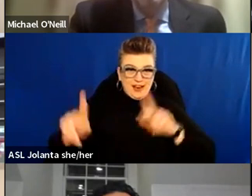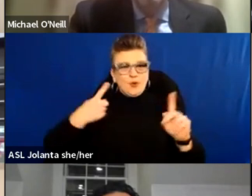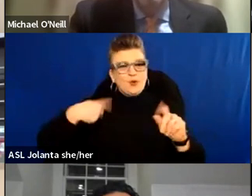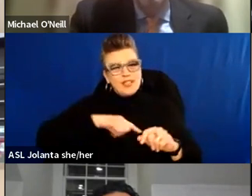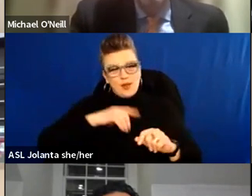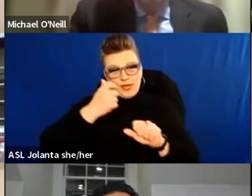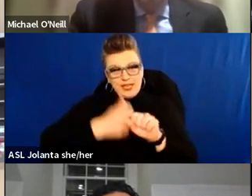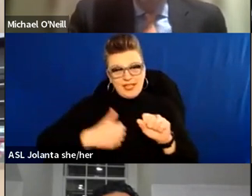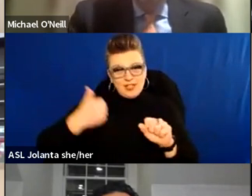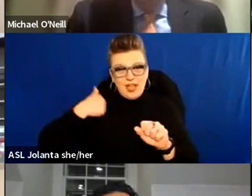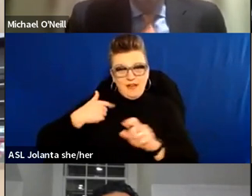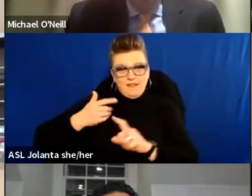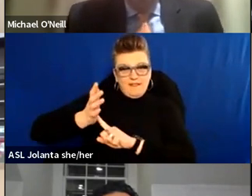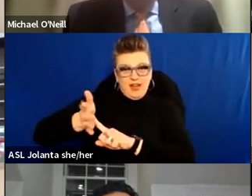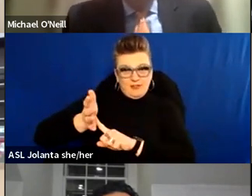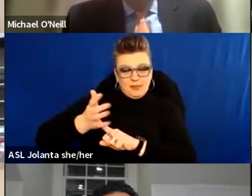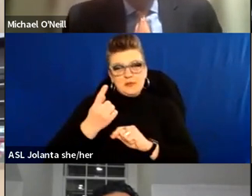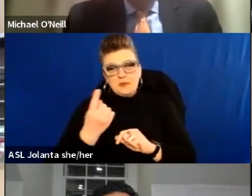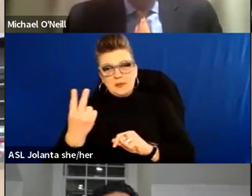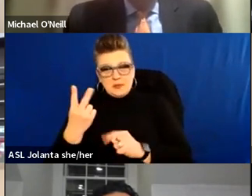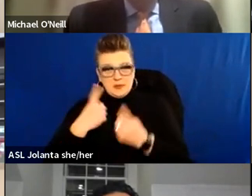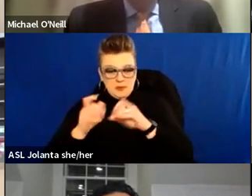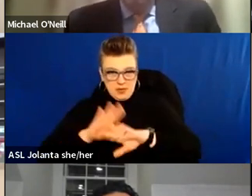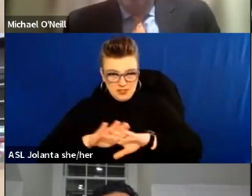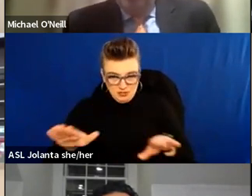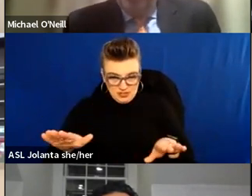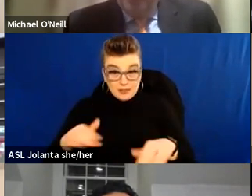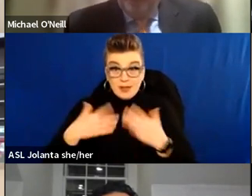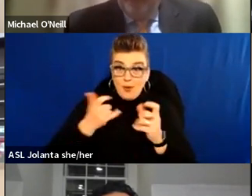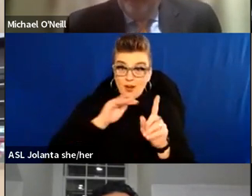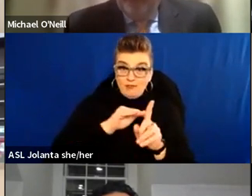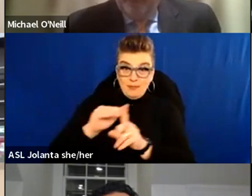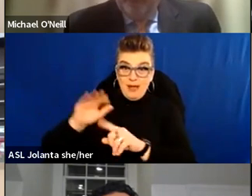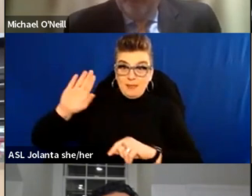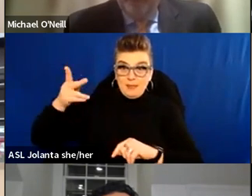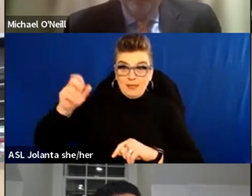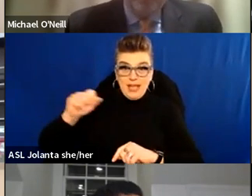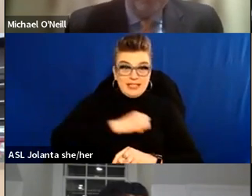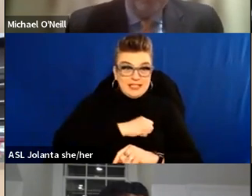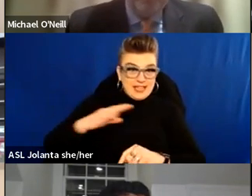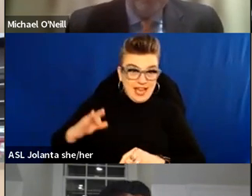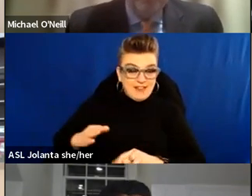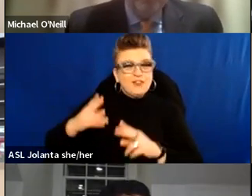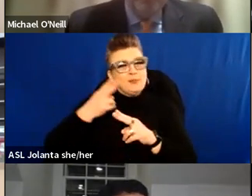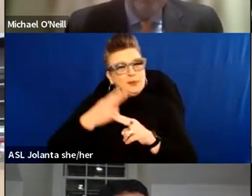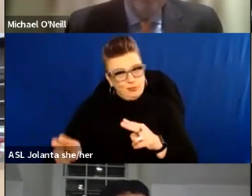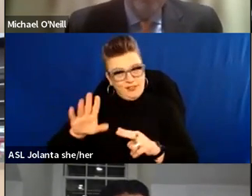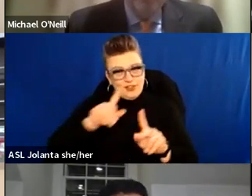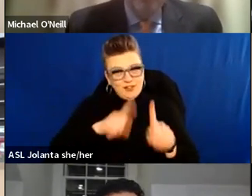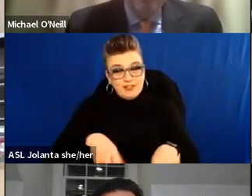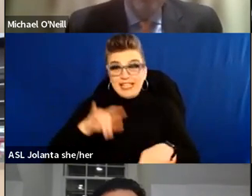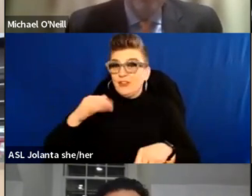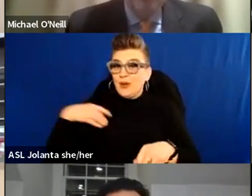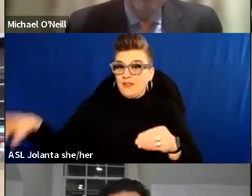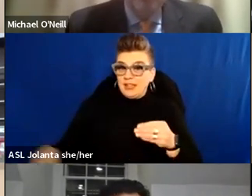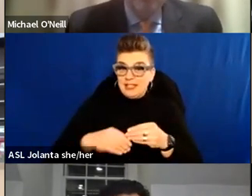minutes one to two questions i also want to remind the bps staff to also be brief in your response and again if you have additional